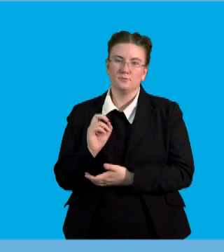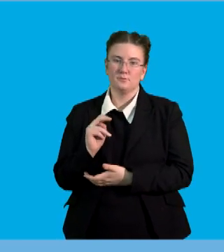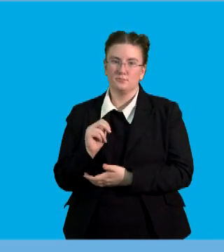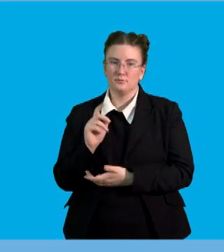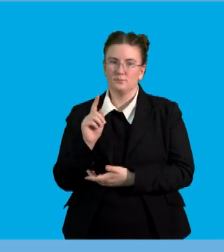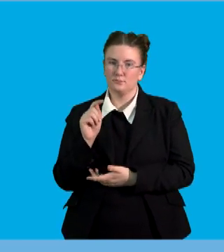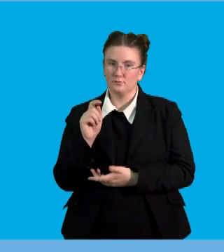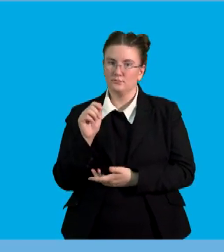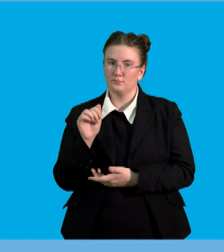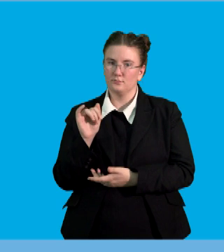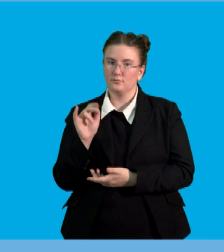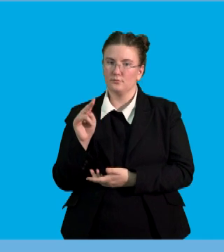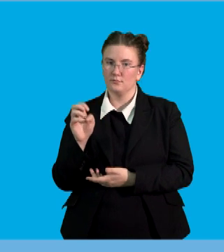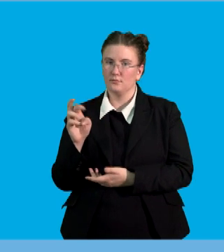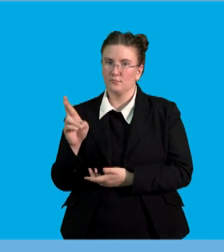Container.